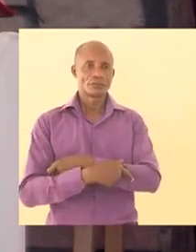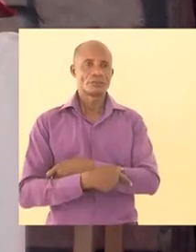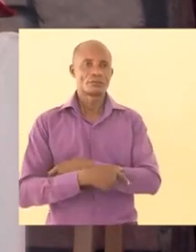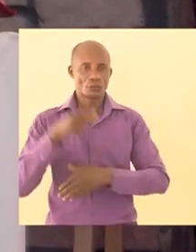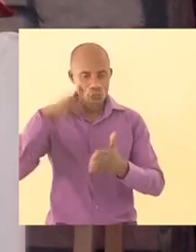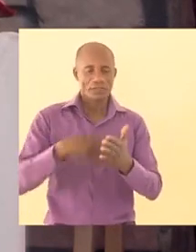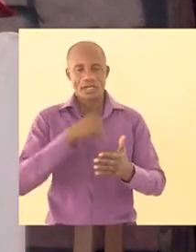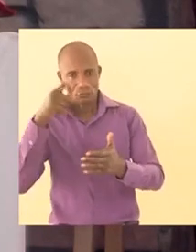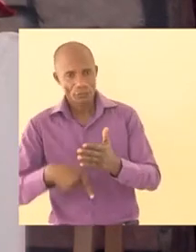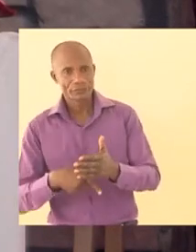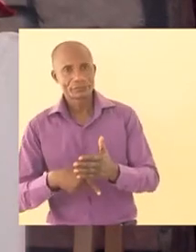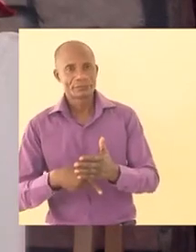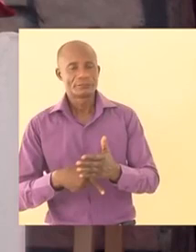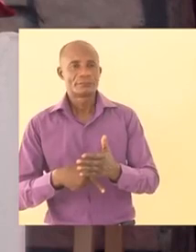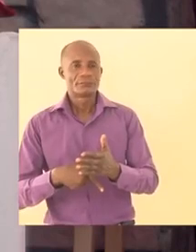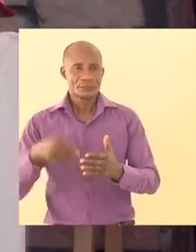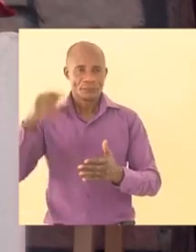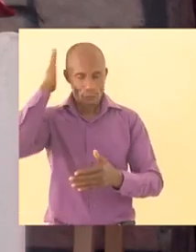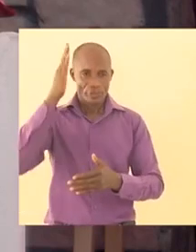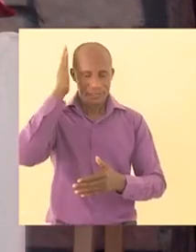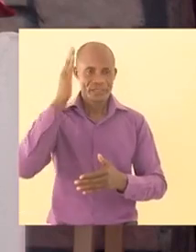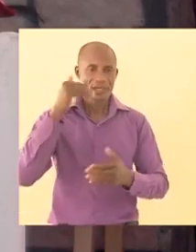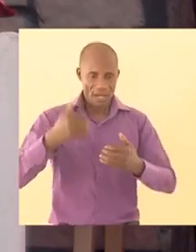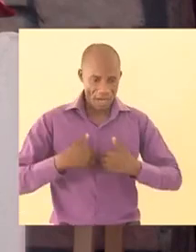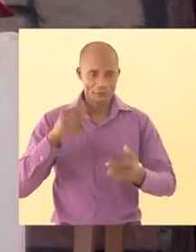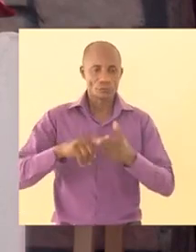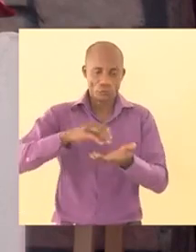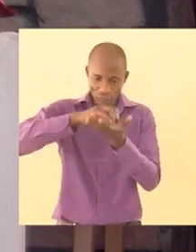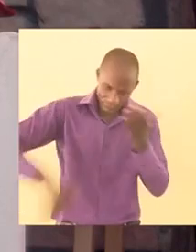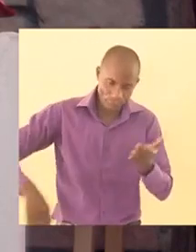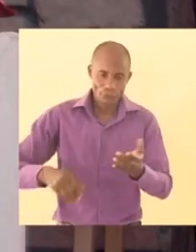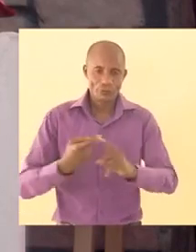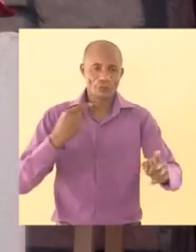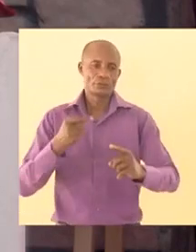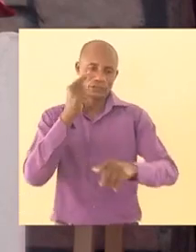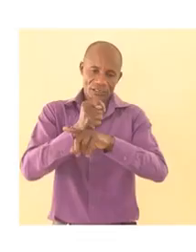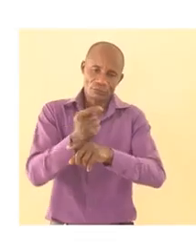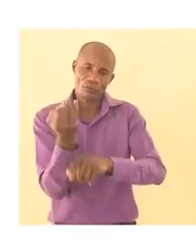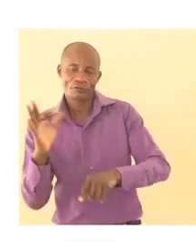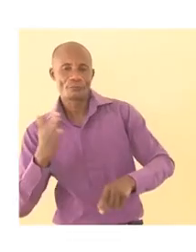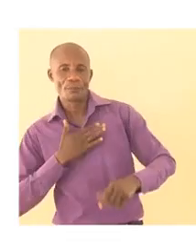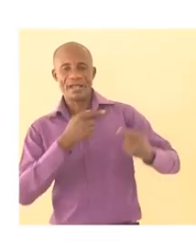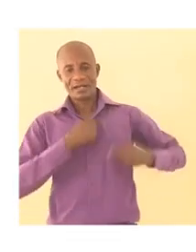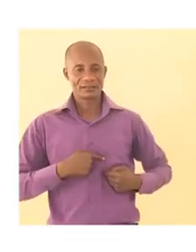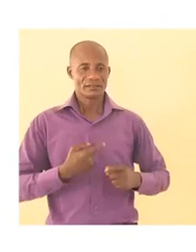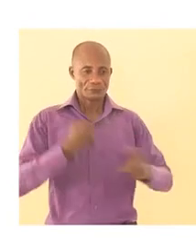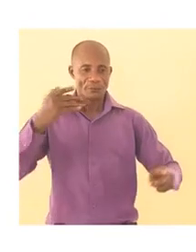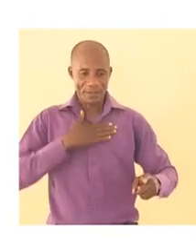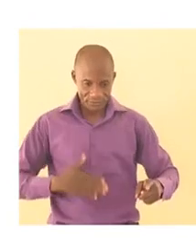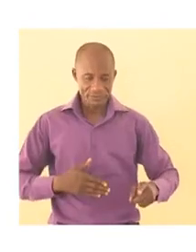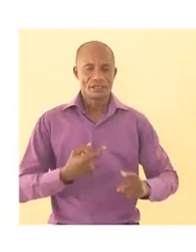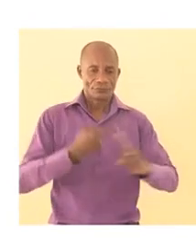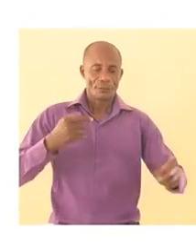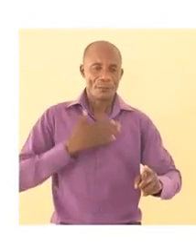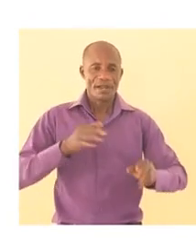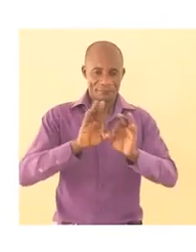Bulala? What and what will he need to clear out from the temple of my heart, from my body, from my